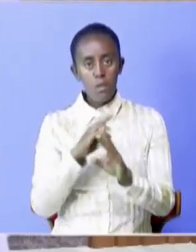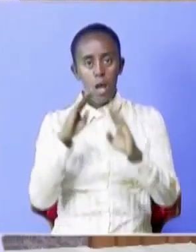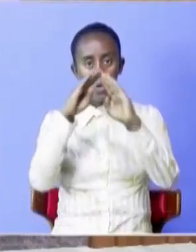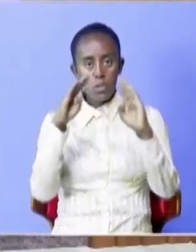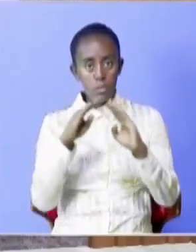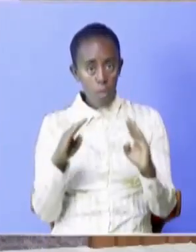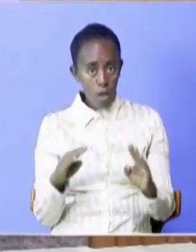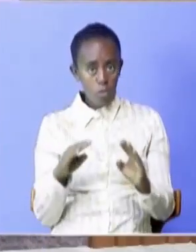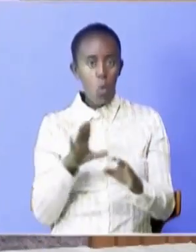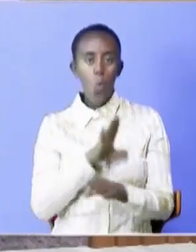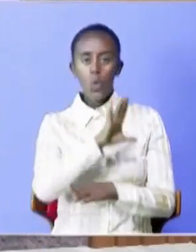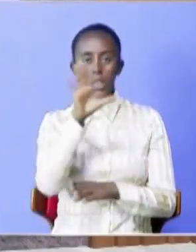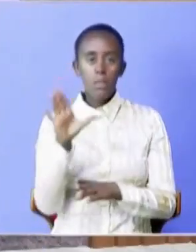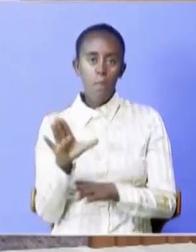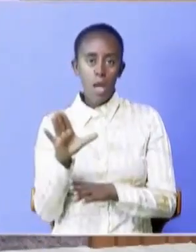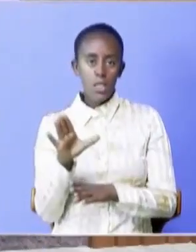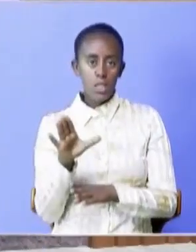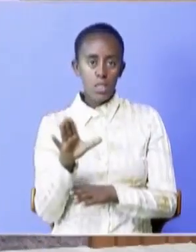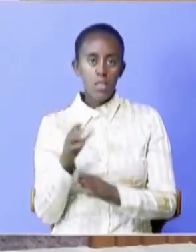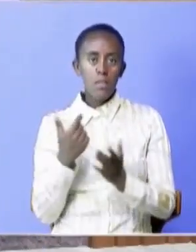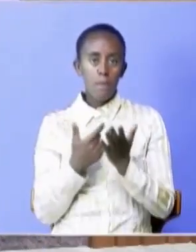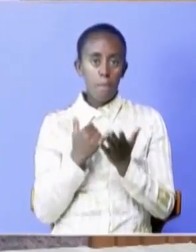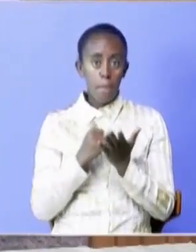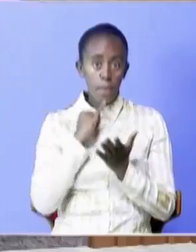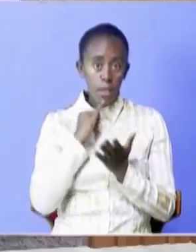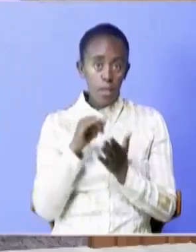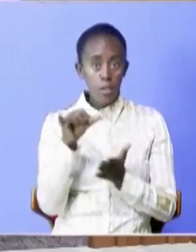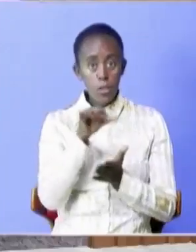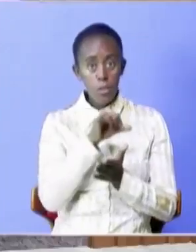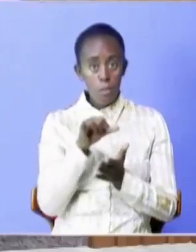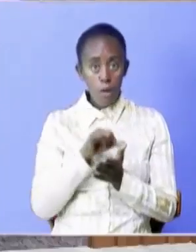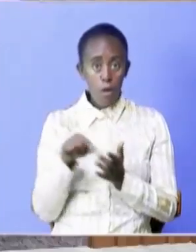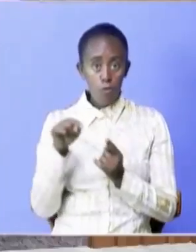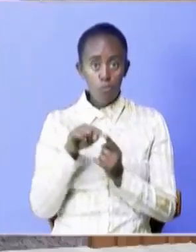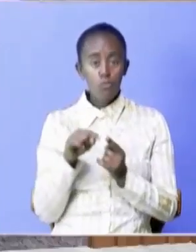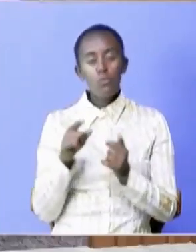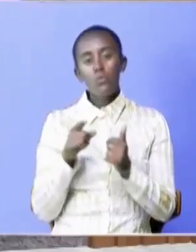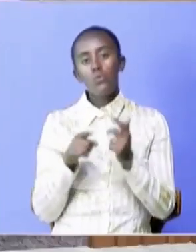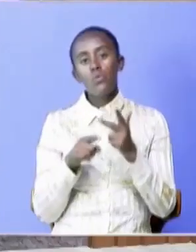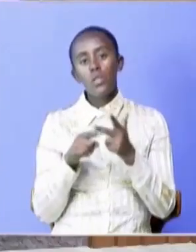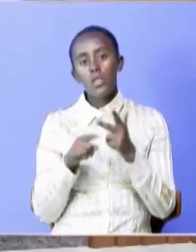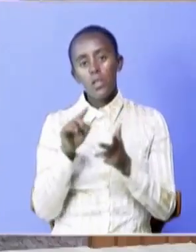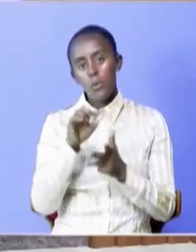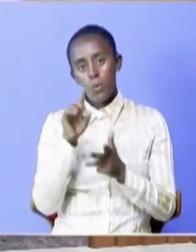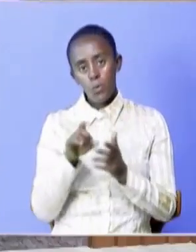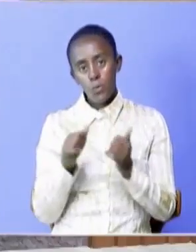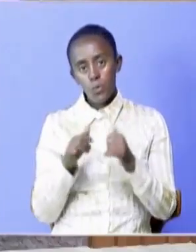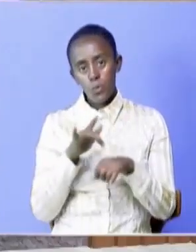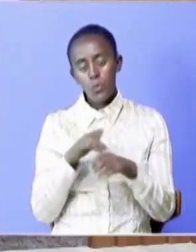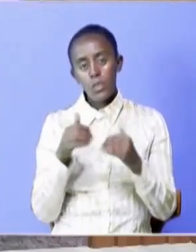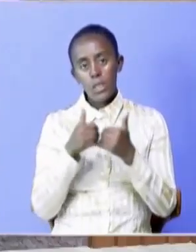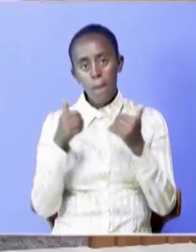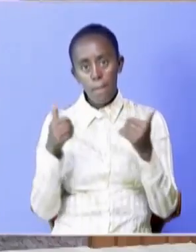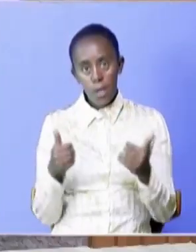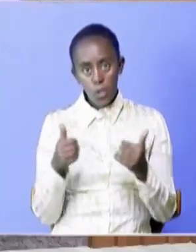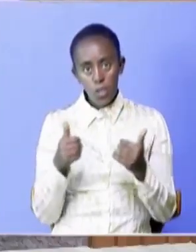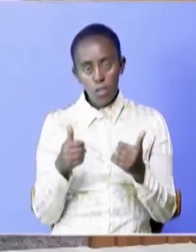Christmas. So in this case, it is similar to the third question, which is